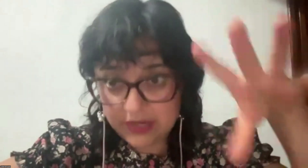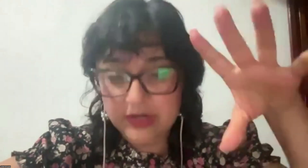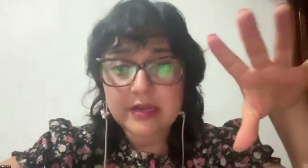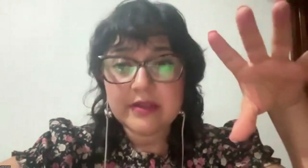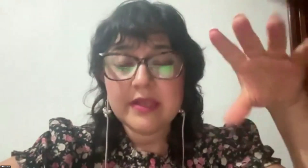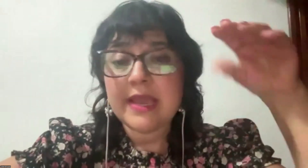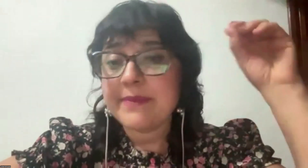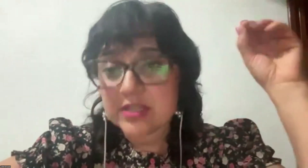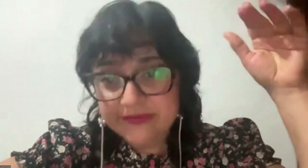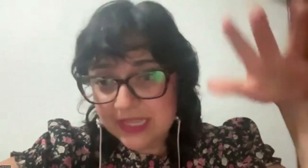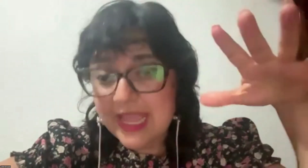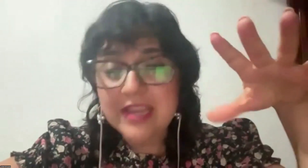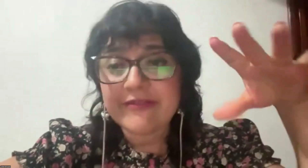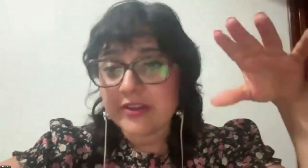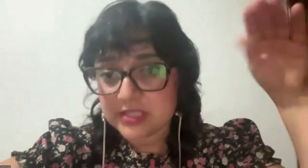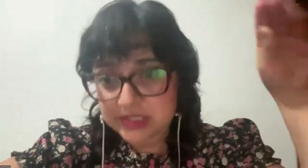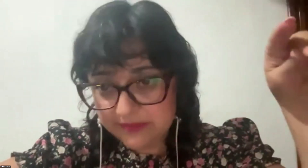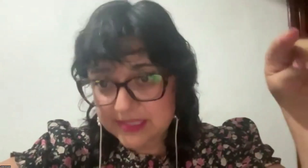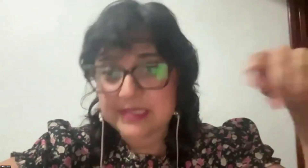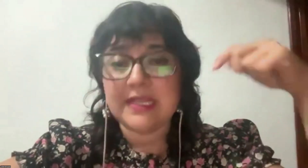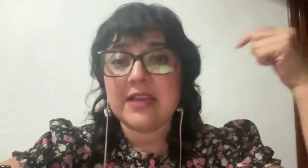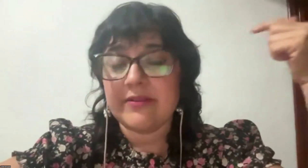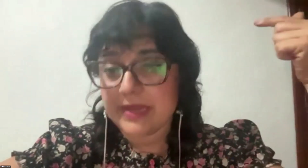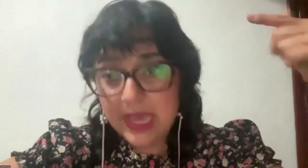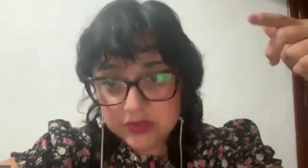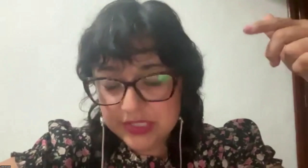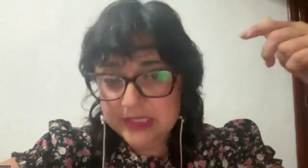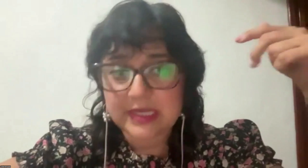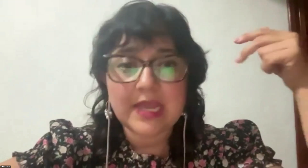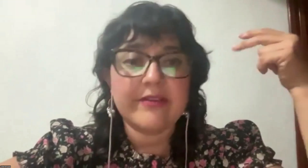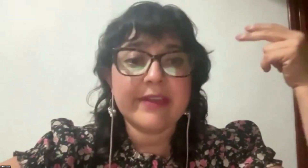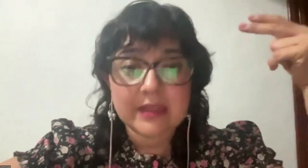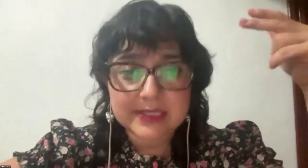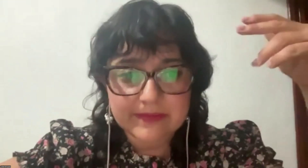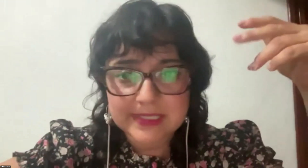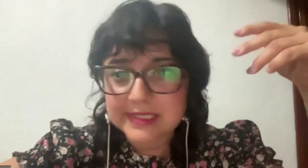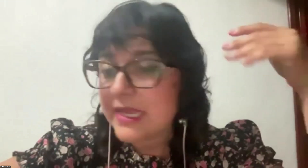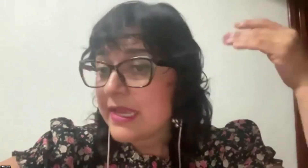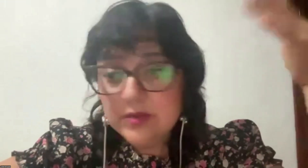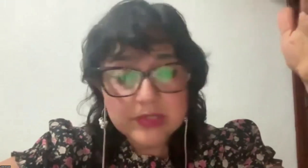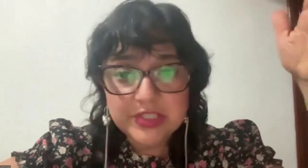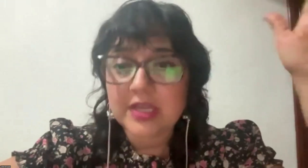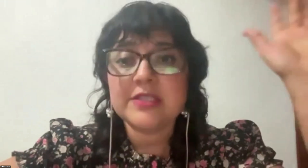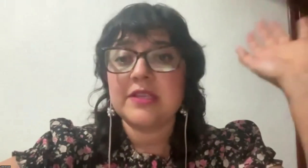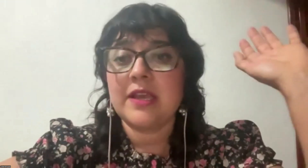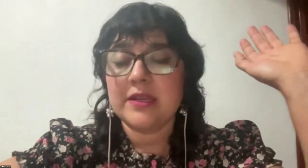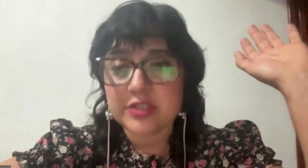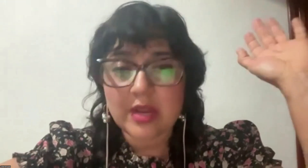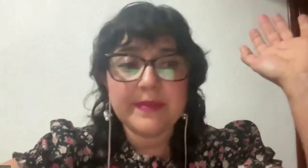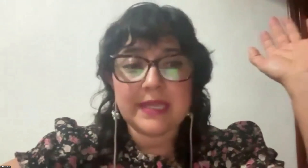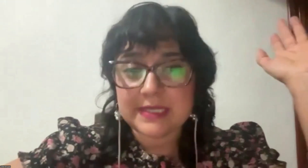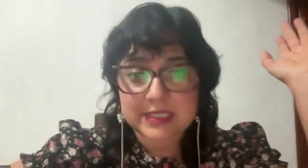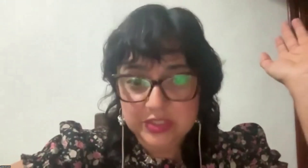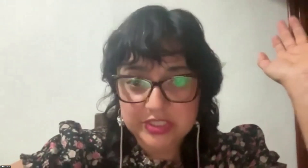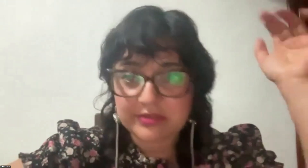community there. And because of the lack of other services, the lack of housing, the lack of health services, he was just